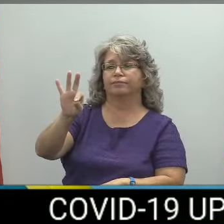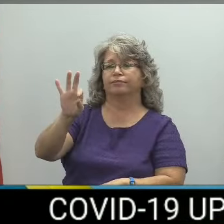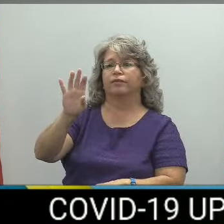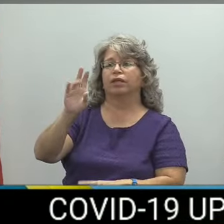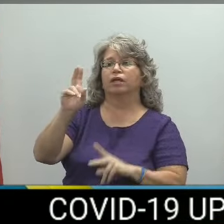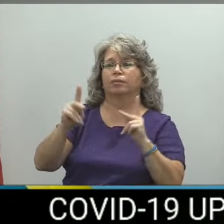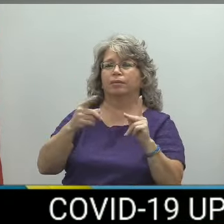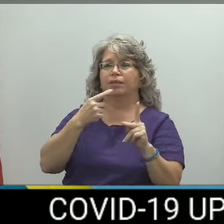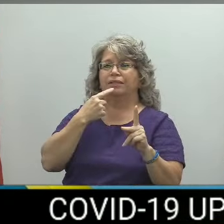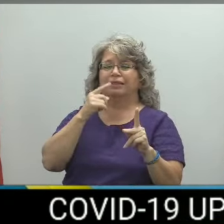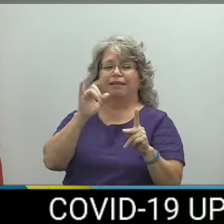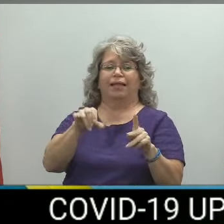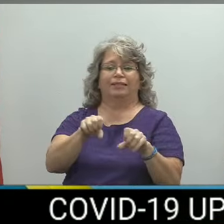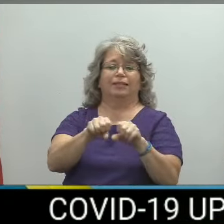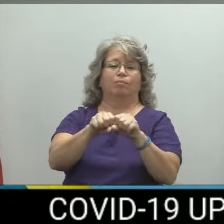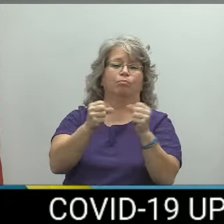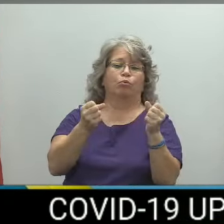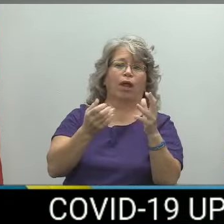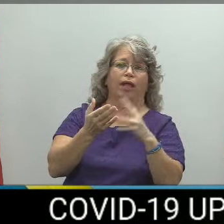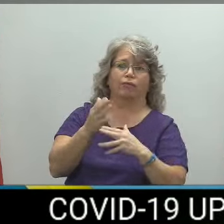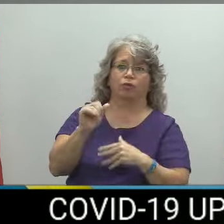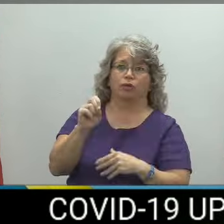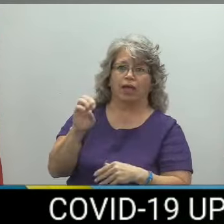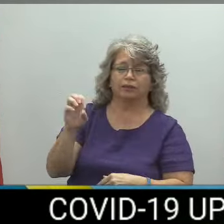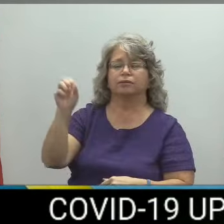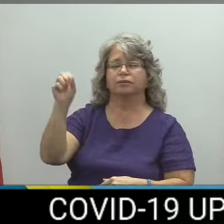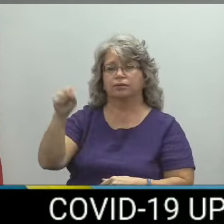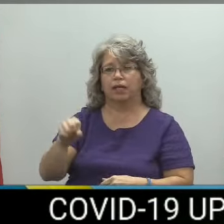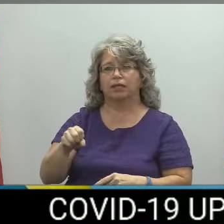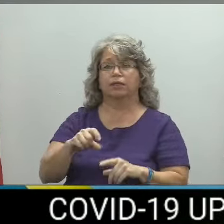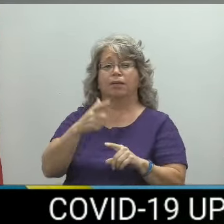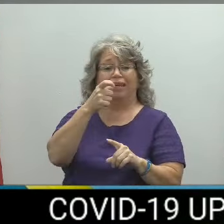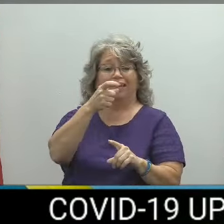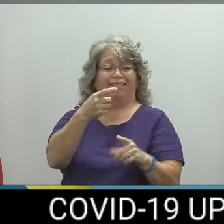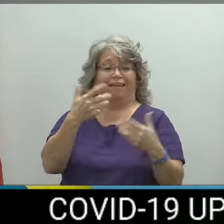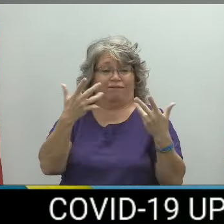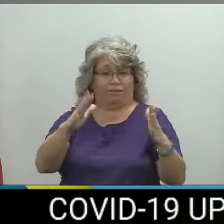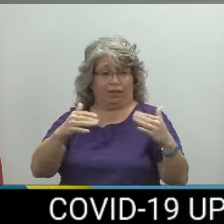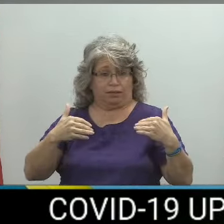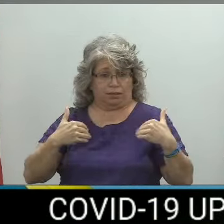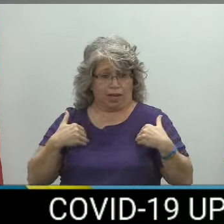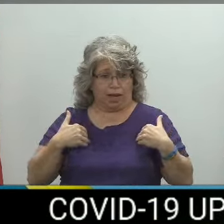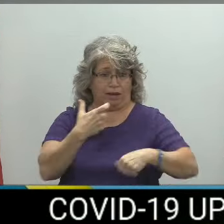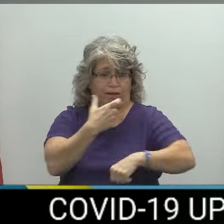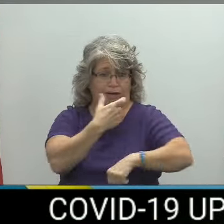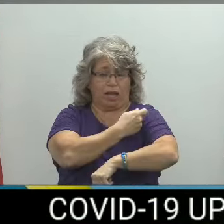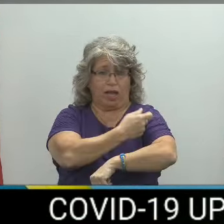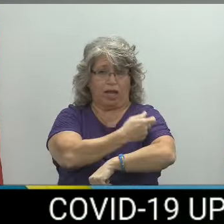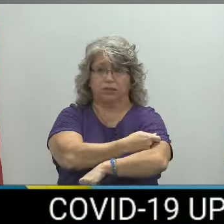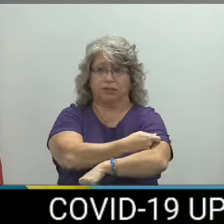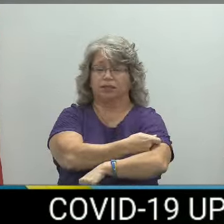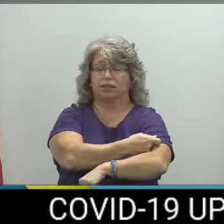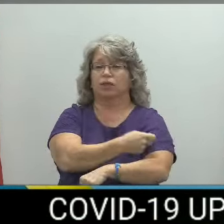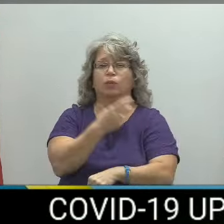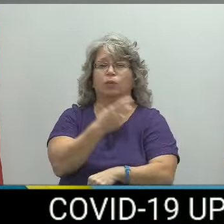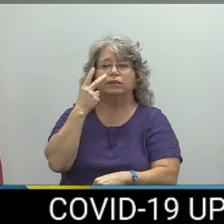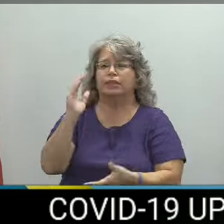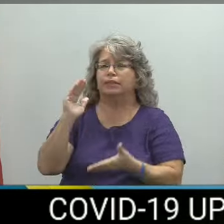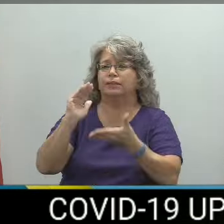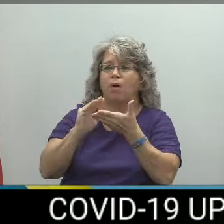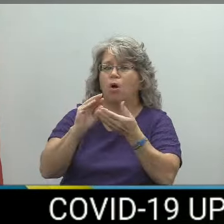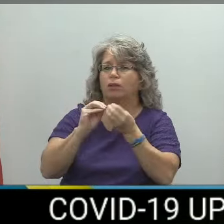those vaccines, they have some protection where you see a very small number, 280 people